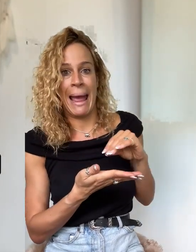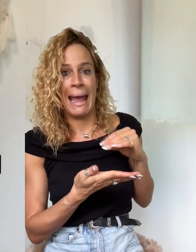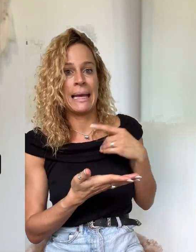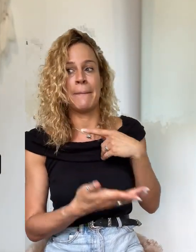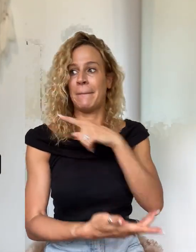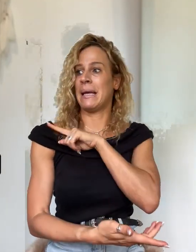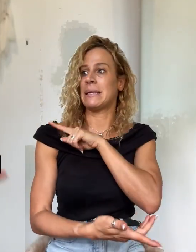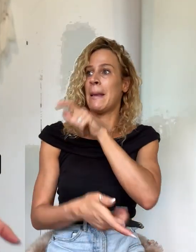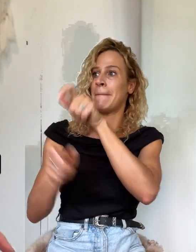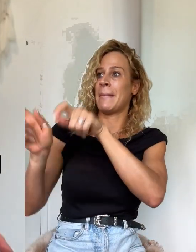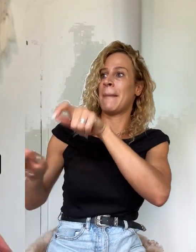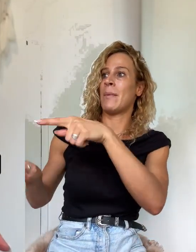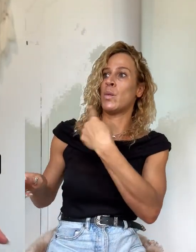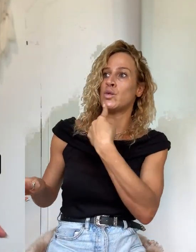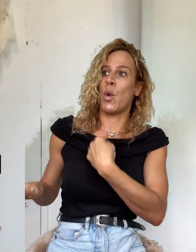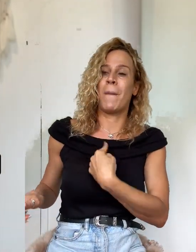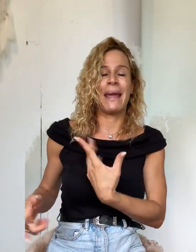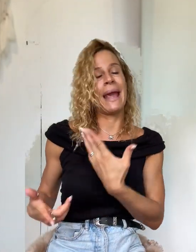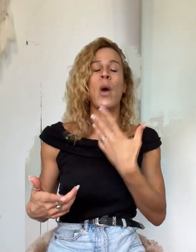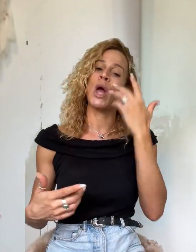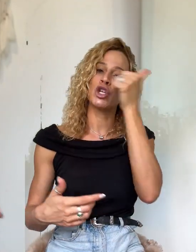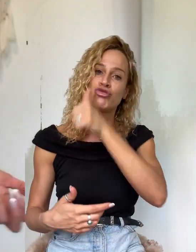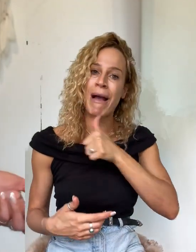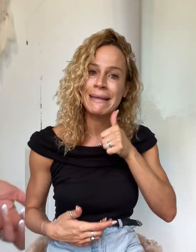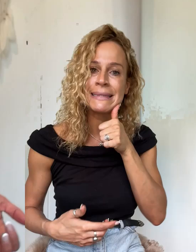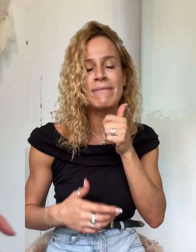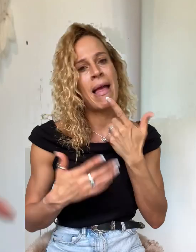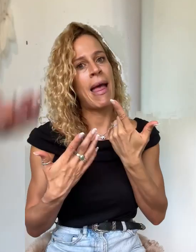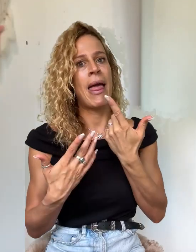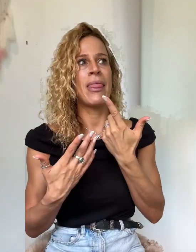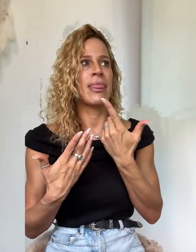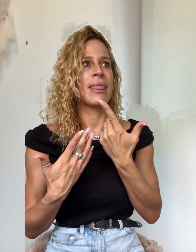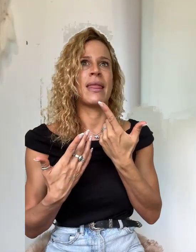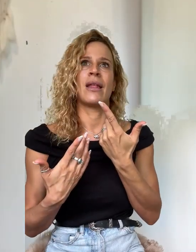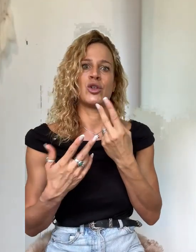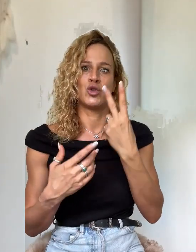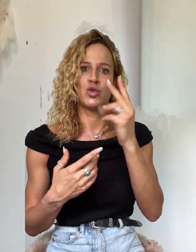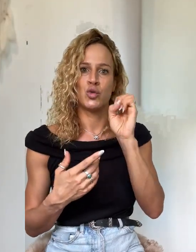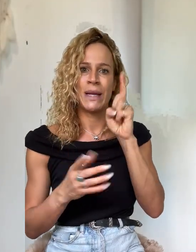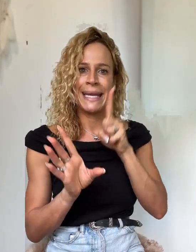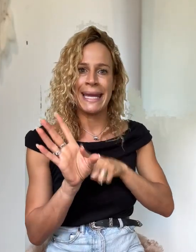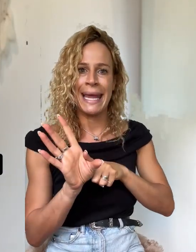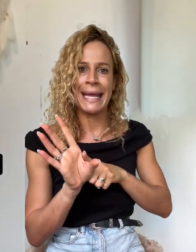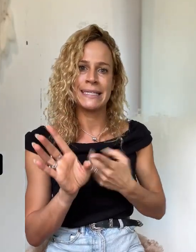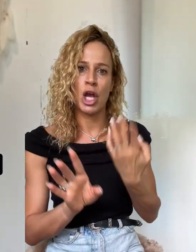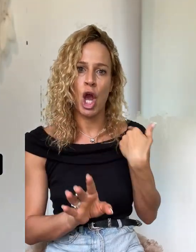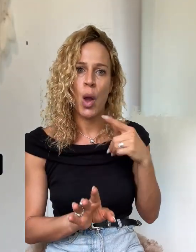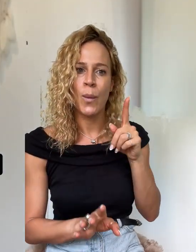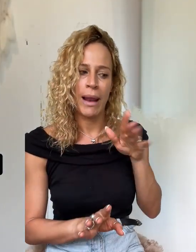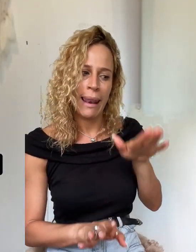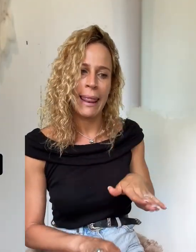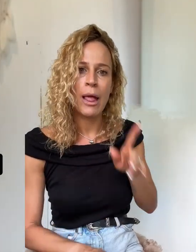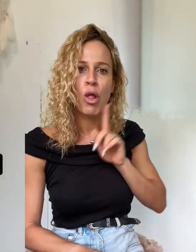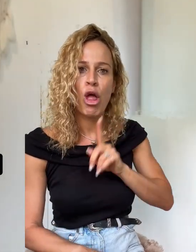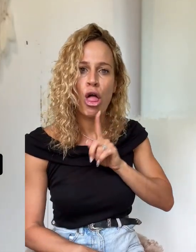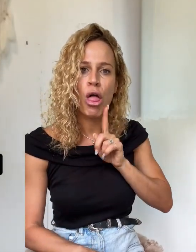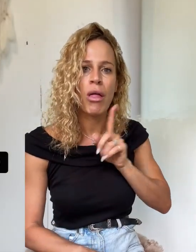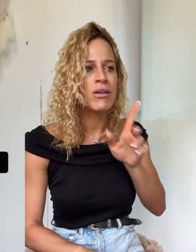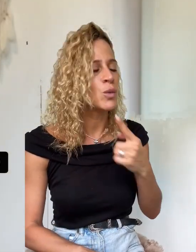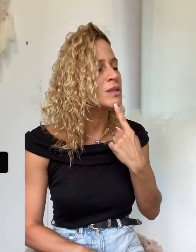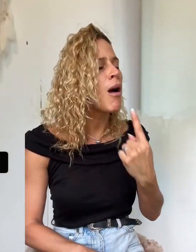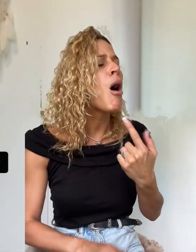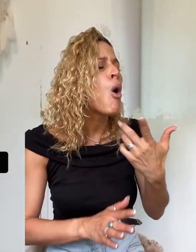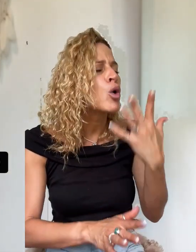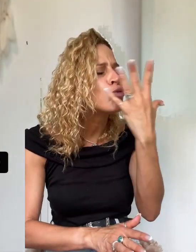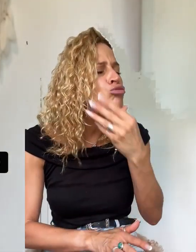was attractive and that was my value to the world, my looks. Because 20 years ago, that's what you were told when you were a little girl, or I